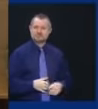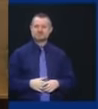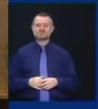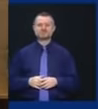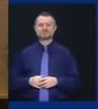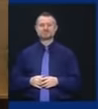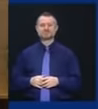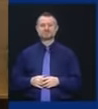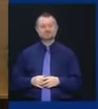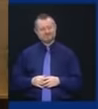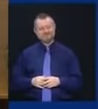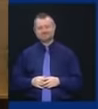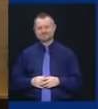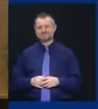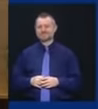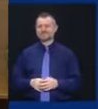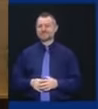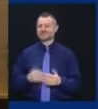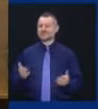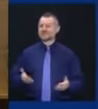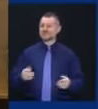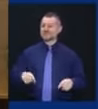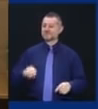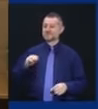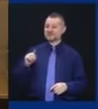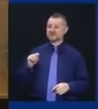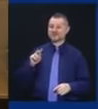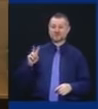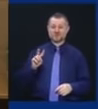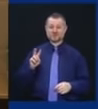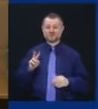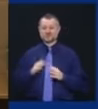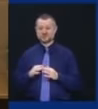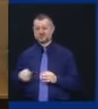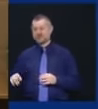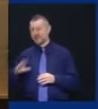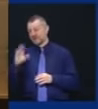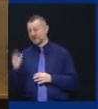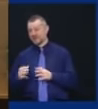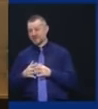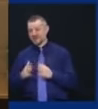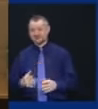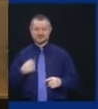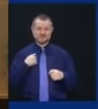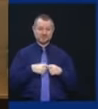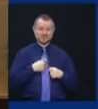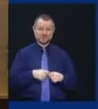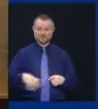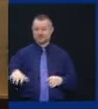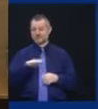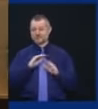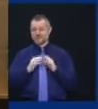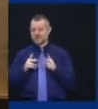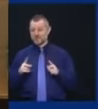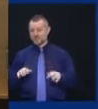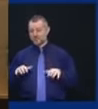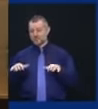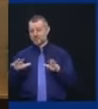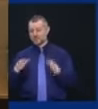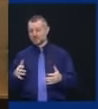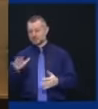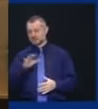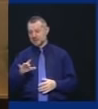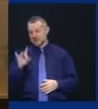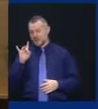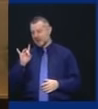populations. And here in Mount Vernon, between our African-American and our Hispanic Latino population, that makes up about